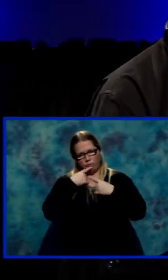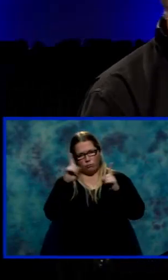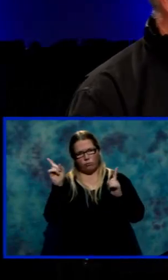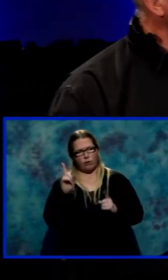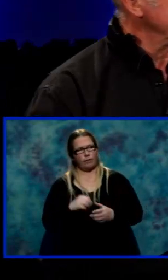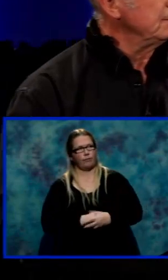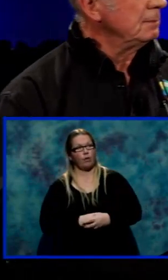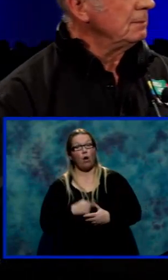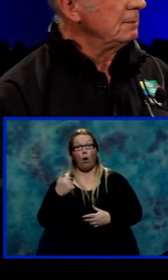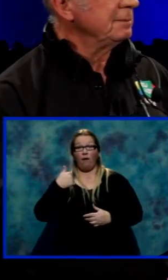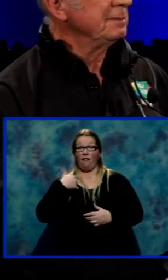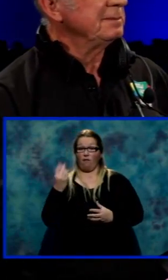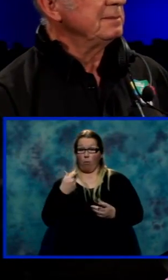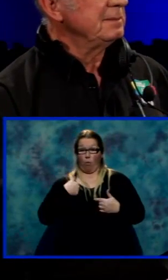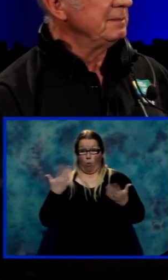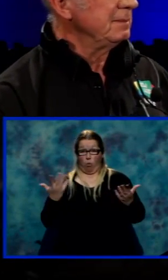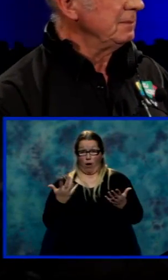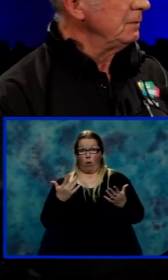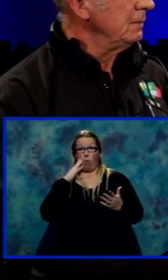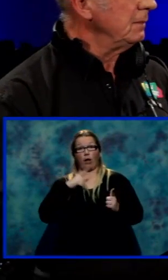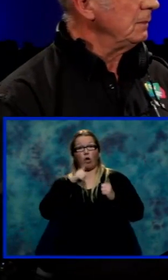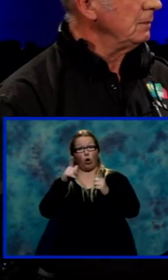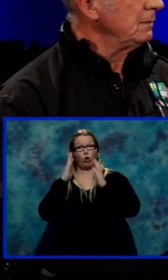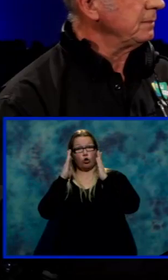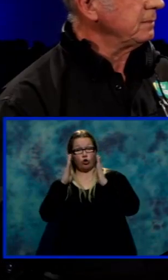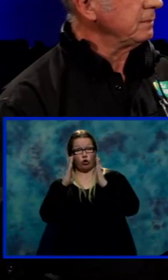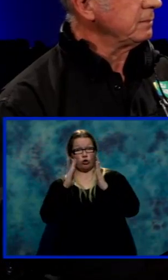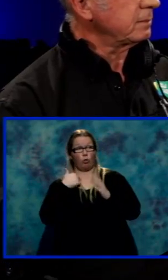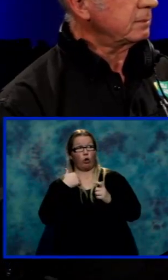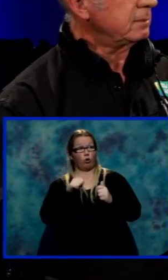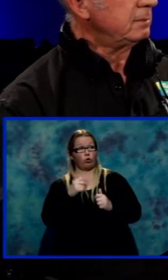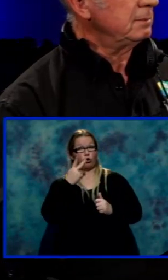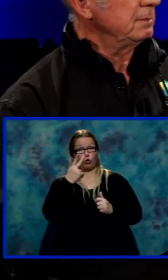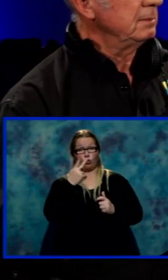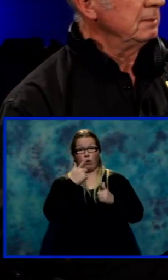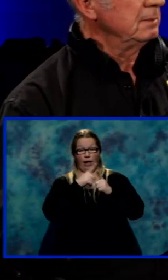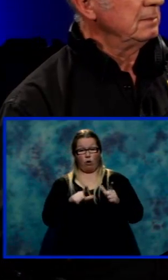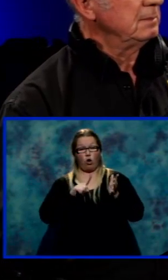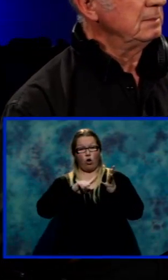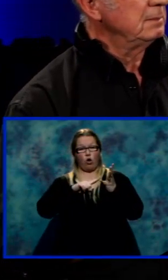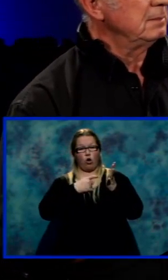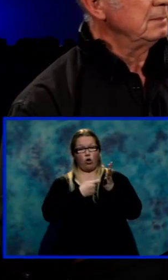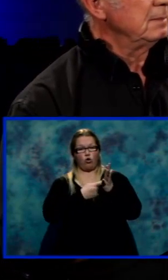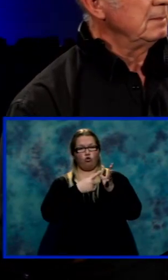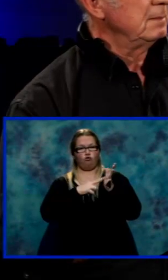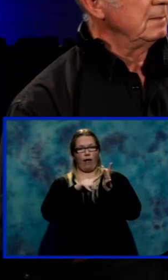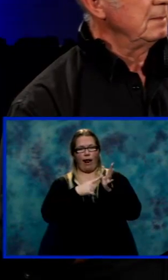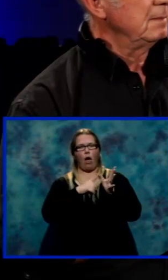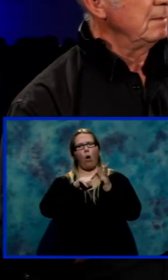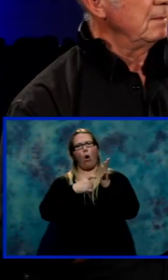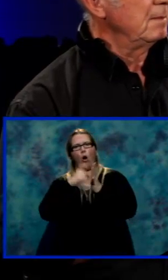Where I come from, when we go to church in the morning, we use two languages. It's Yorana, Tahitian, or